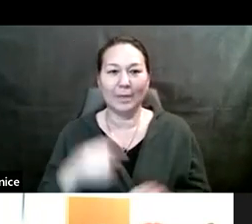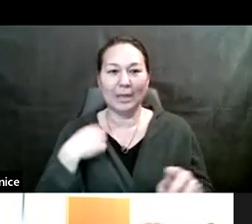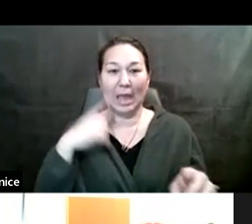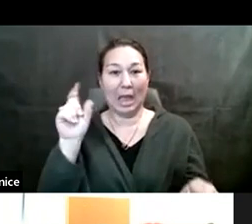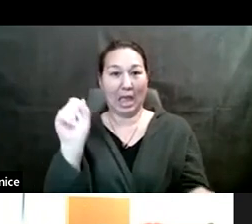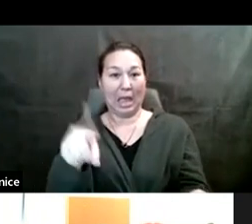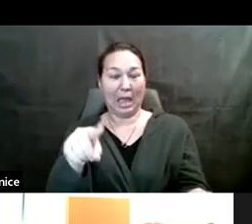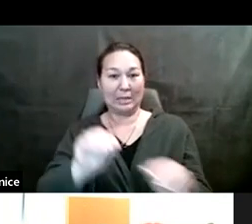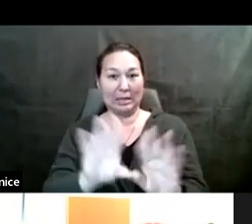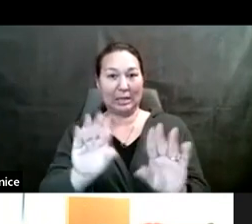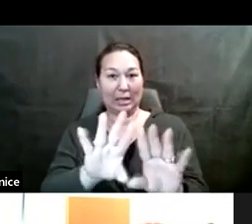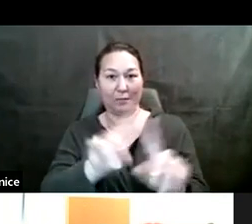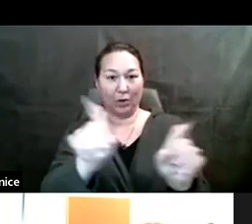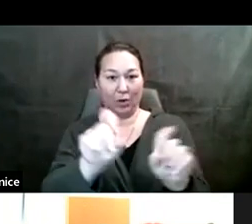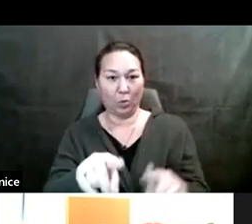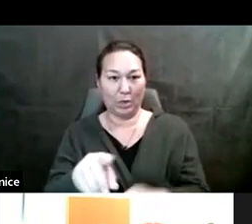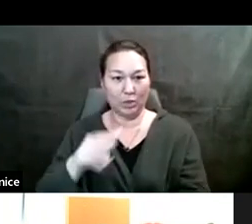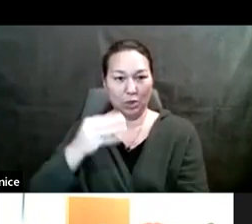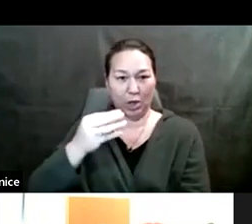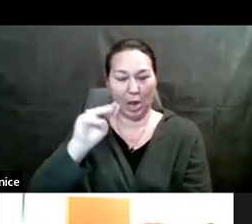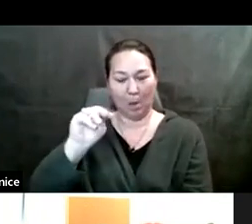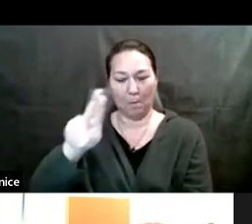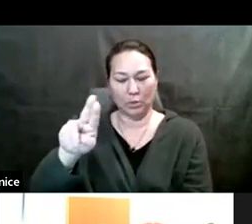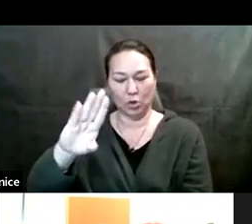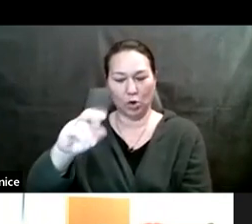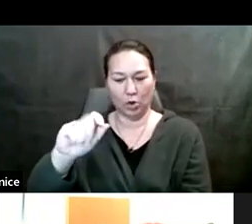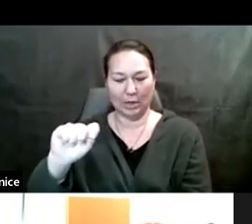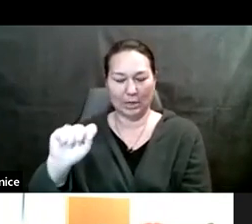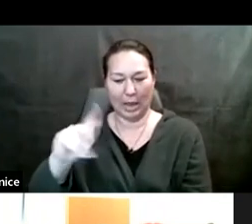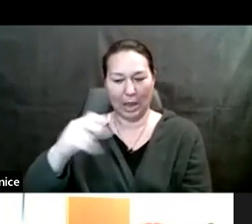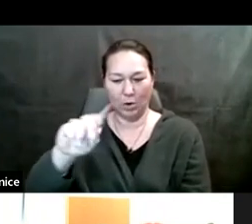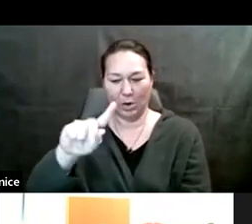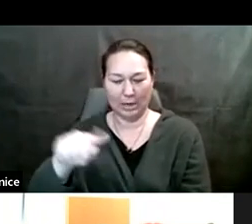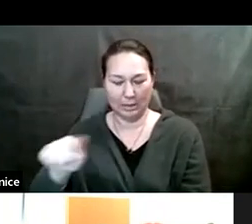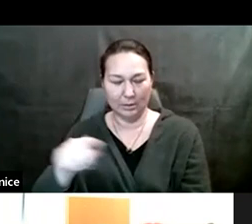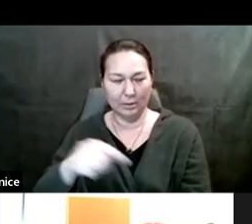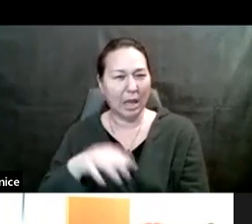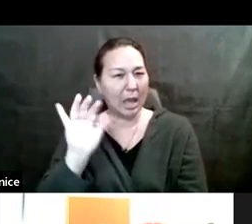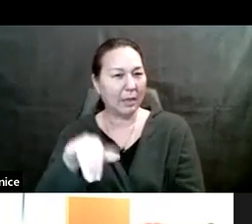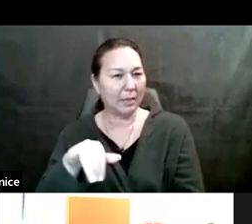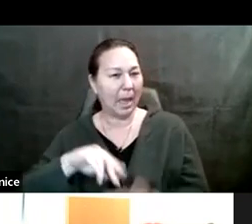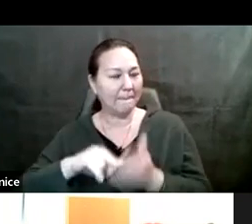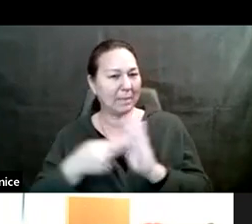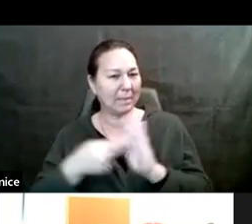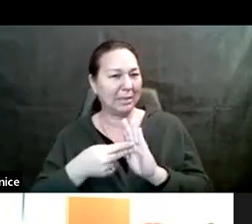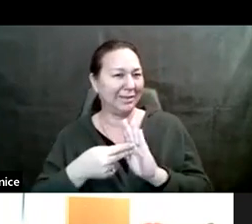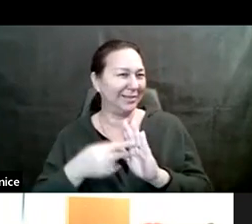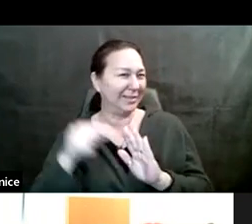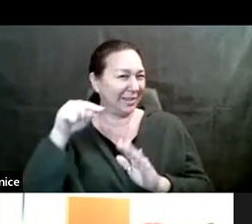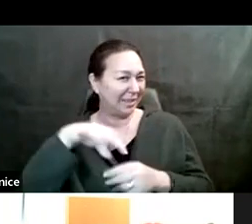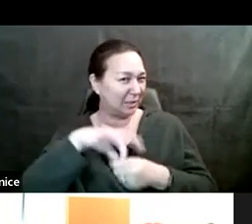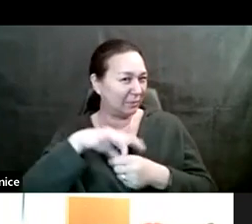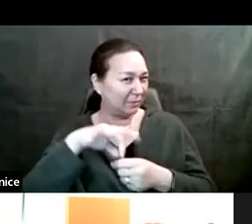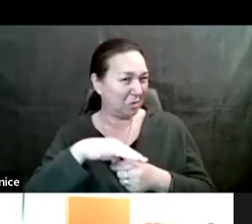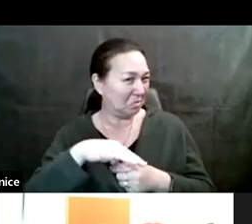certainly in that definition of the charter it then essentially renders this vote somewhat meaningless